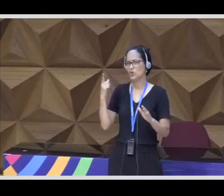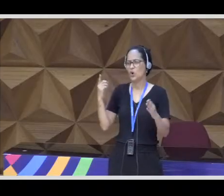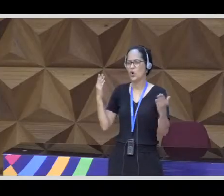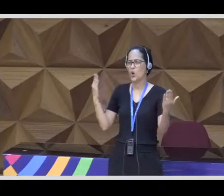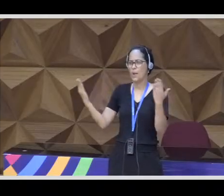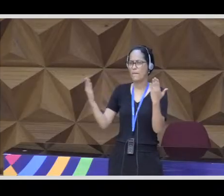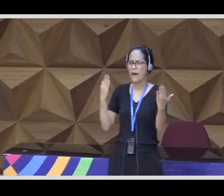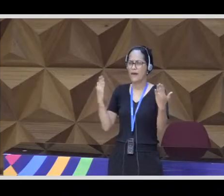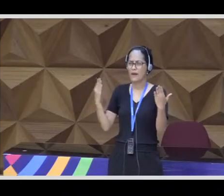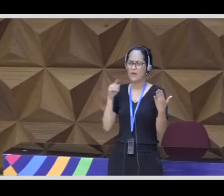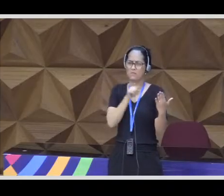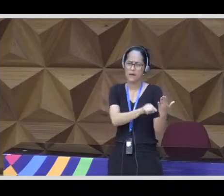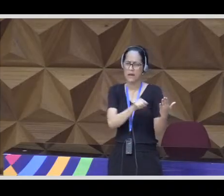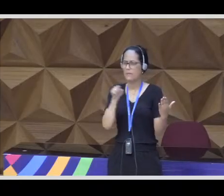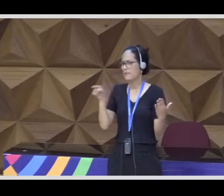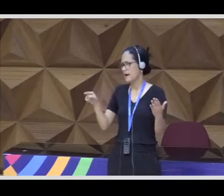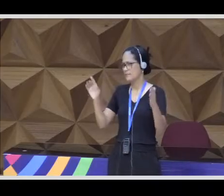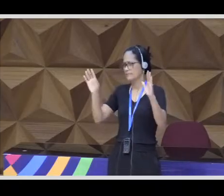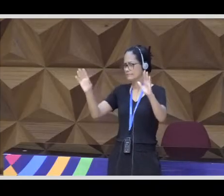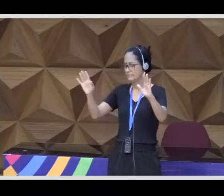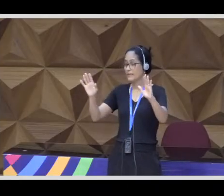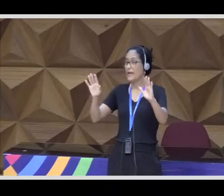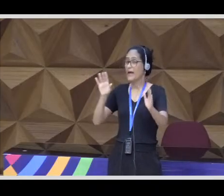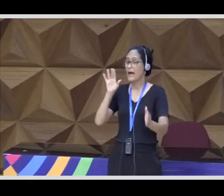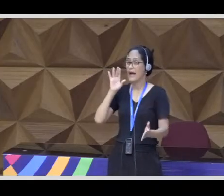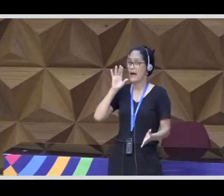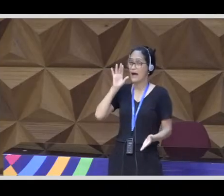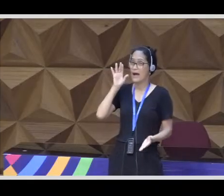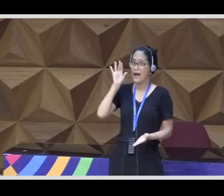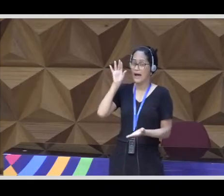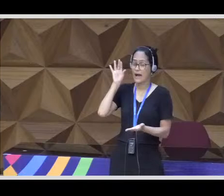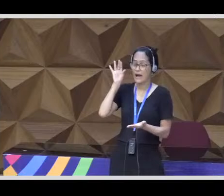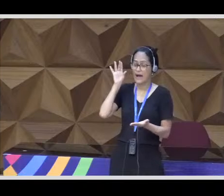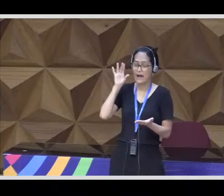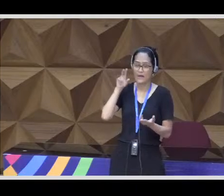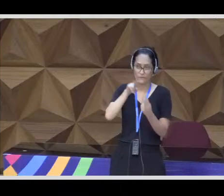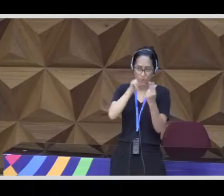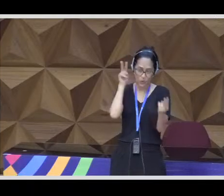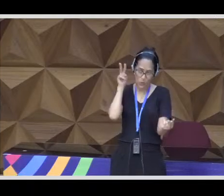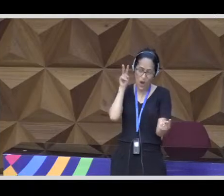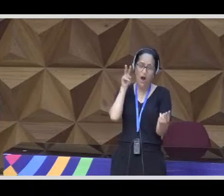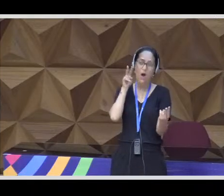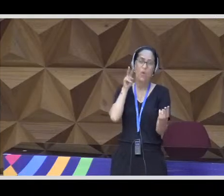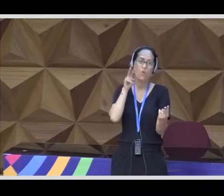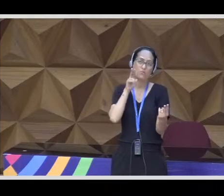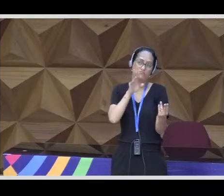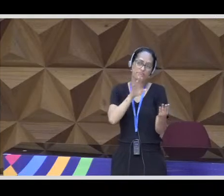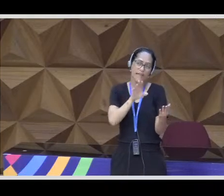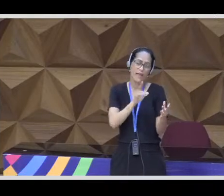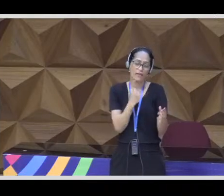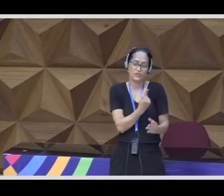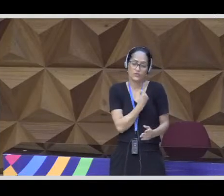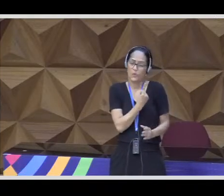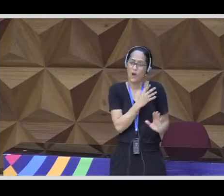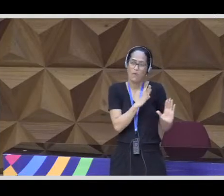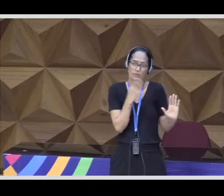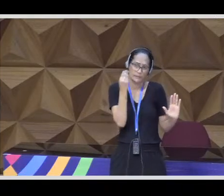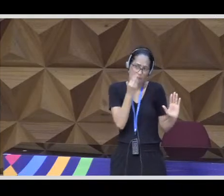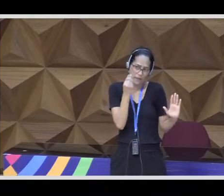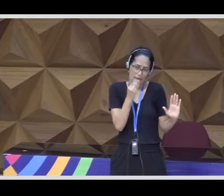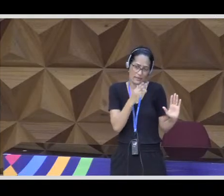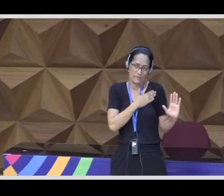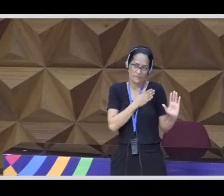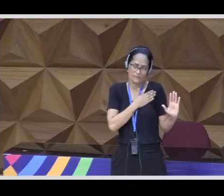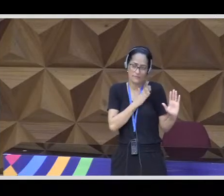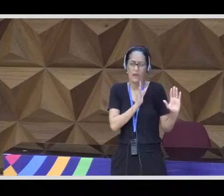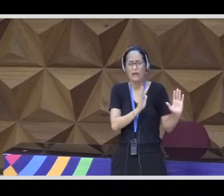individual experience. So most people are using VR in an individual way. You know, there are some examples of collaboration and